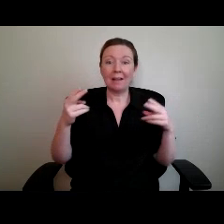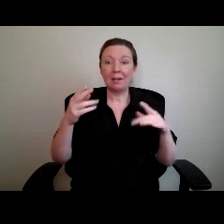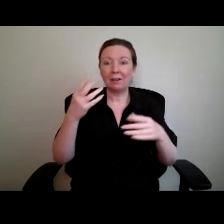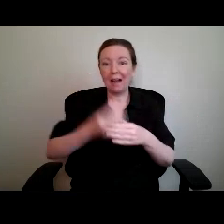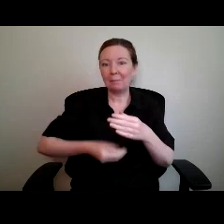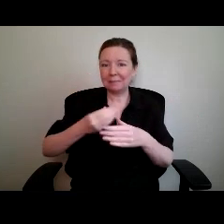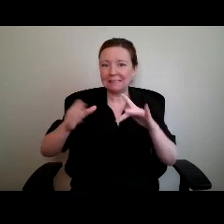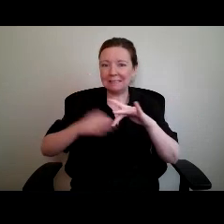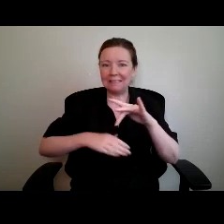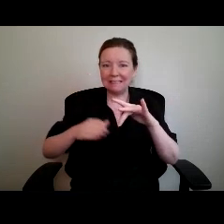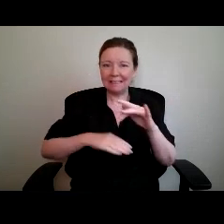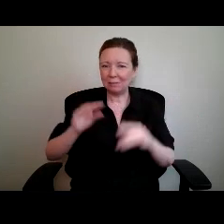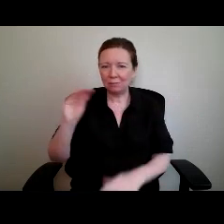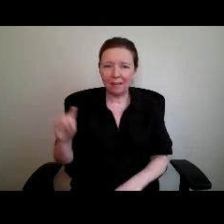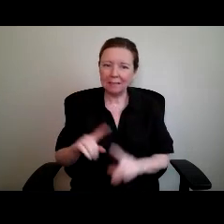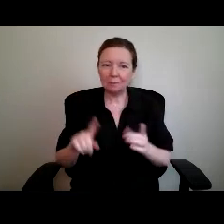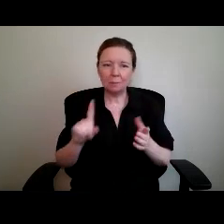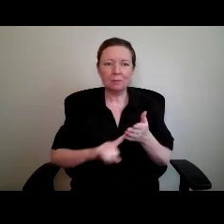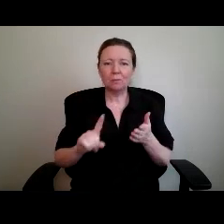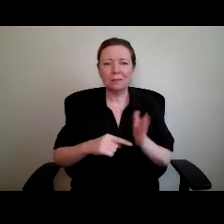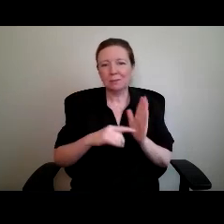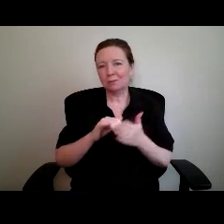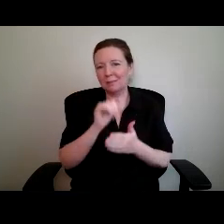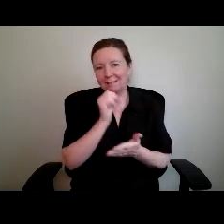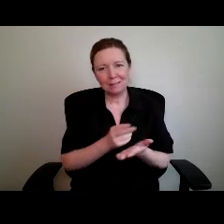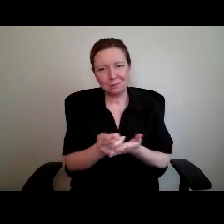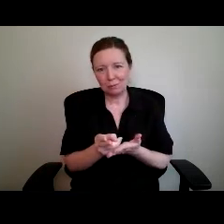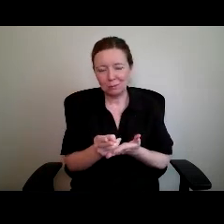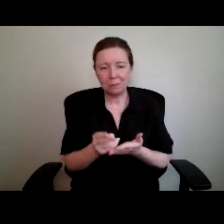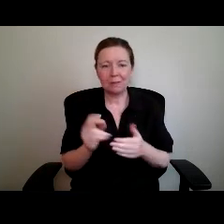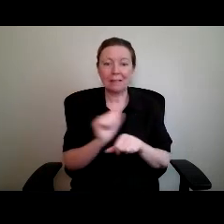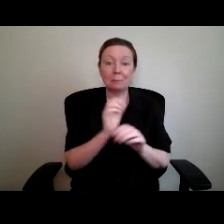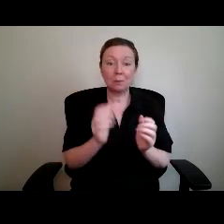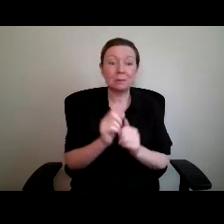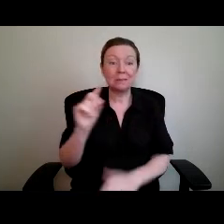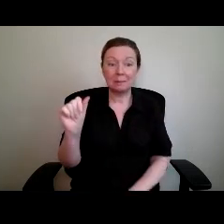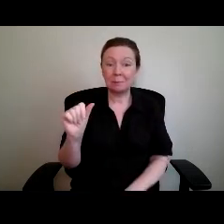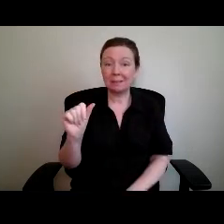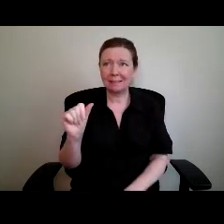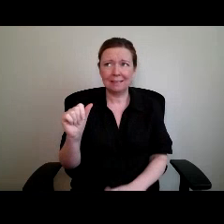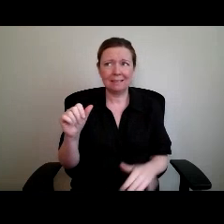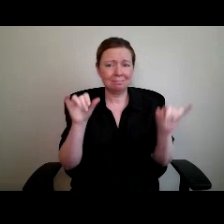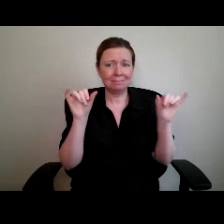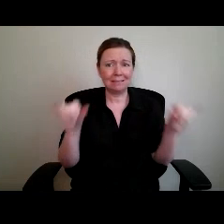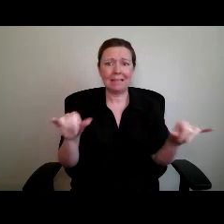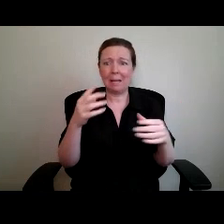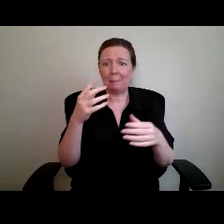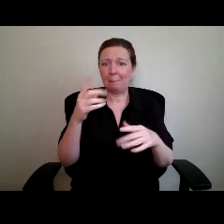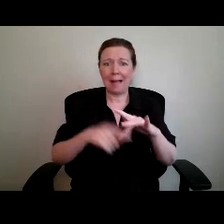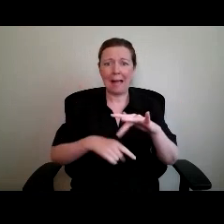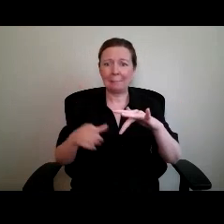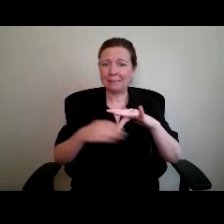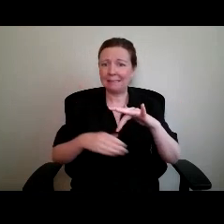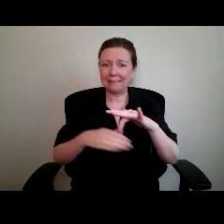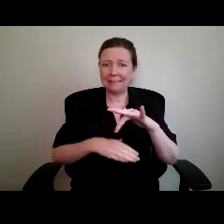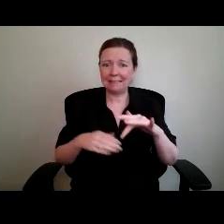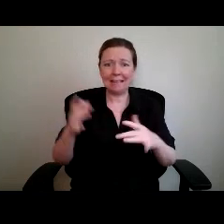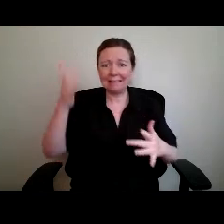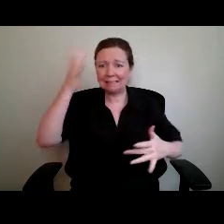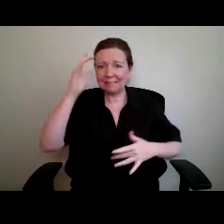absentee rates, but research shows that's not true. Employees with disabilities have the same absentee and sick